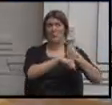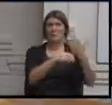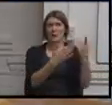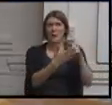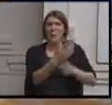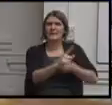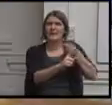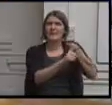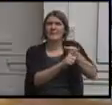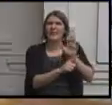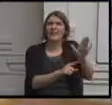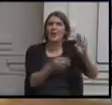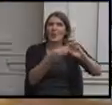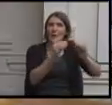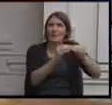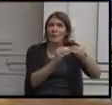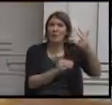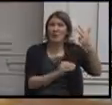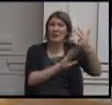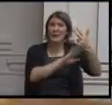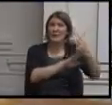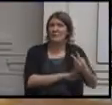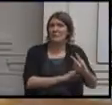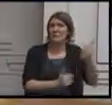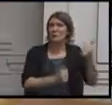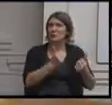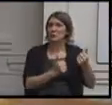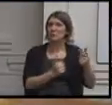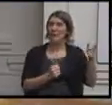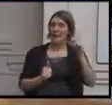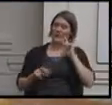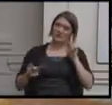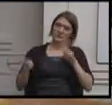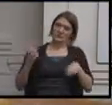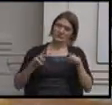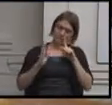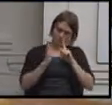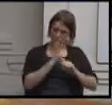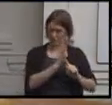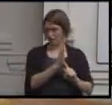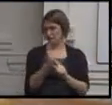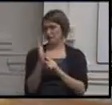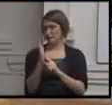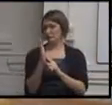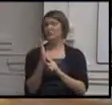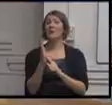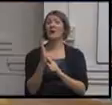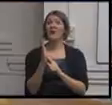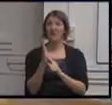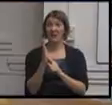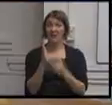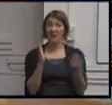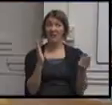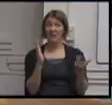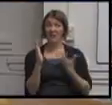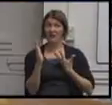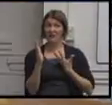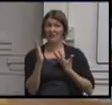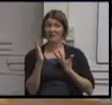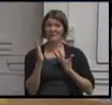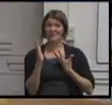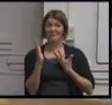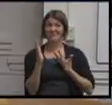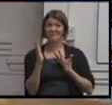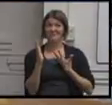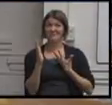do to our rating? And after they ran some modeling, what they were able to tell us is that